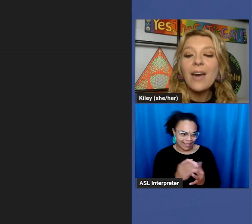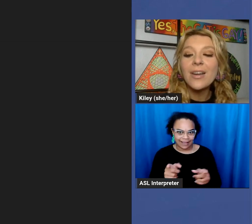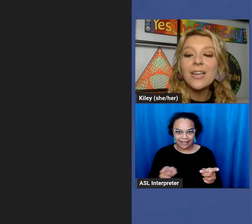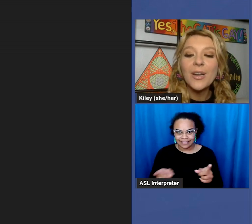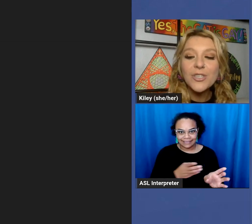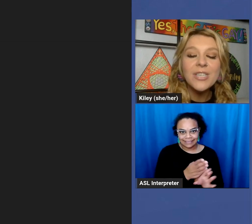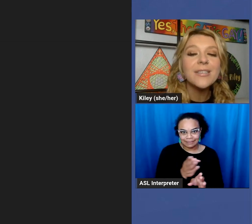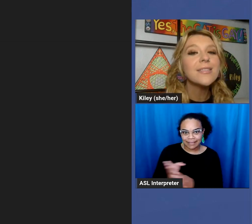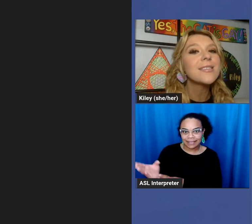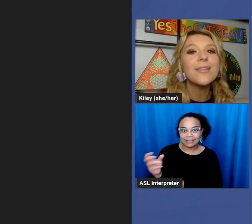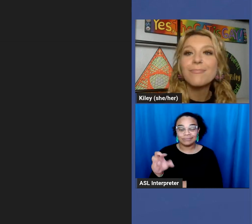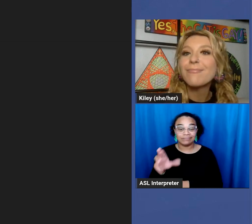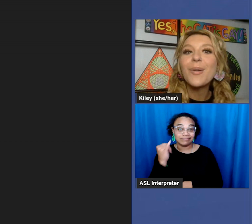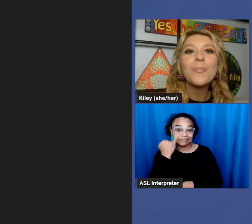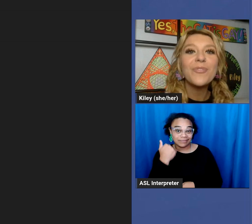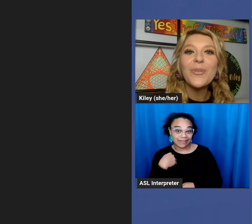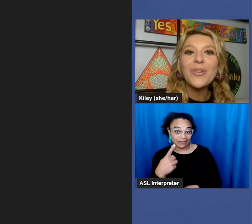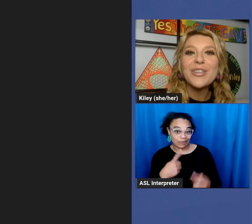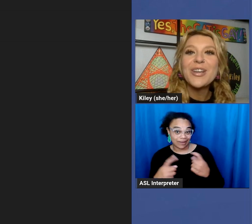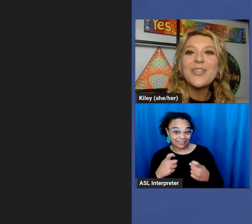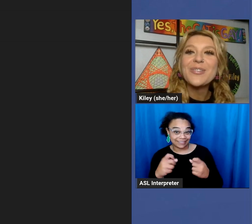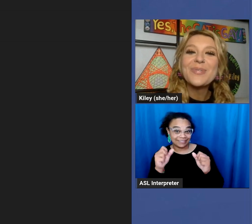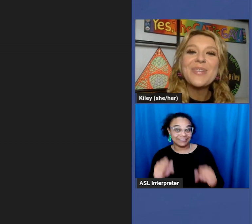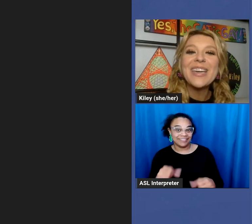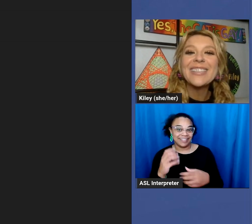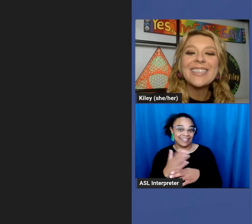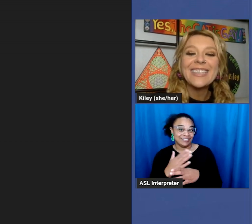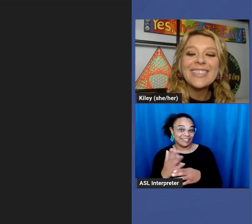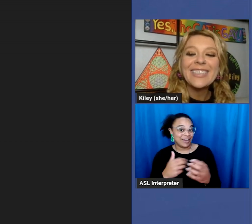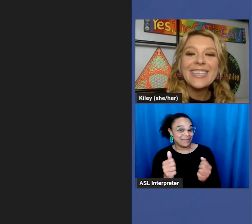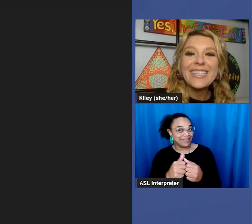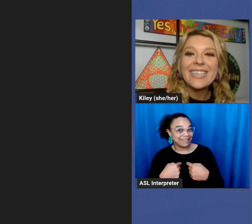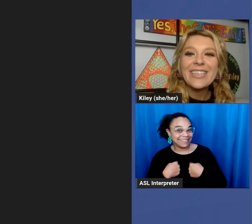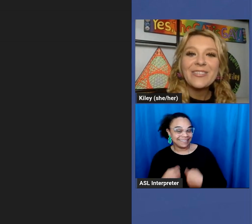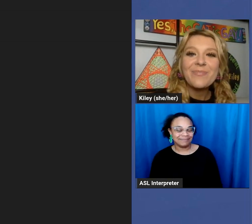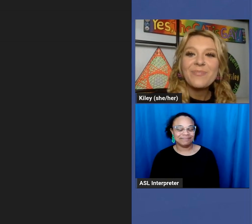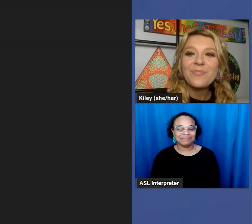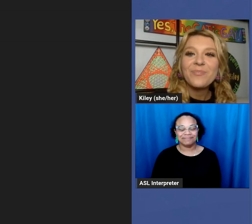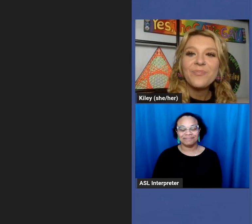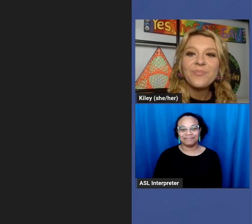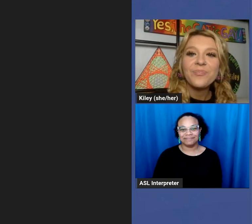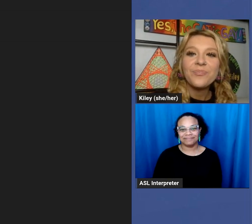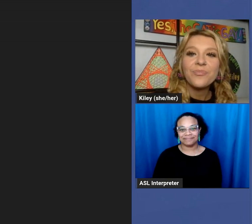or if you have any questions, feel free to share those with me.